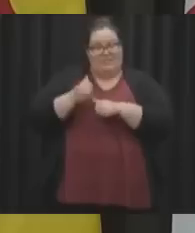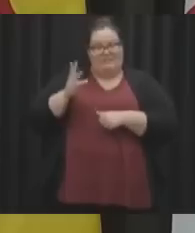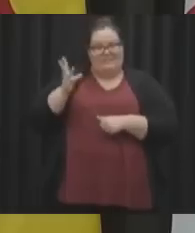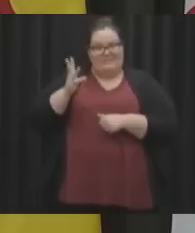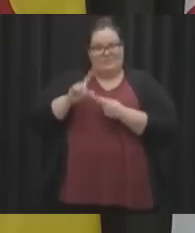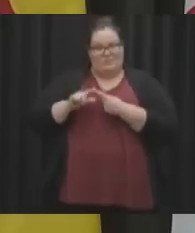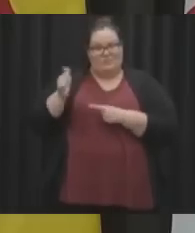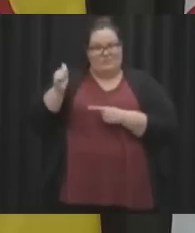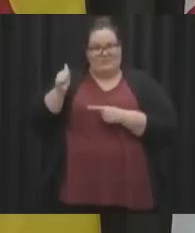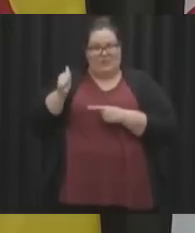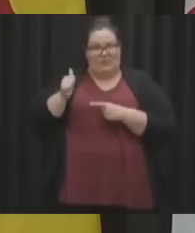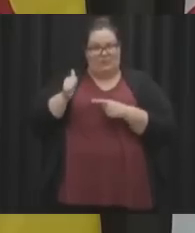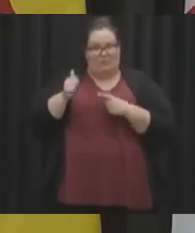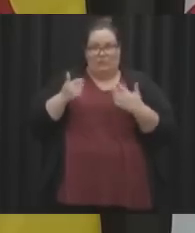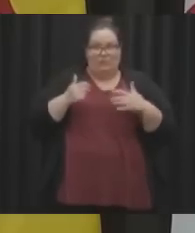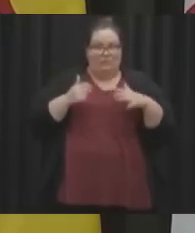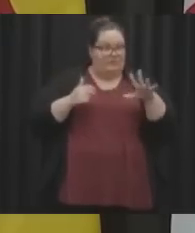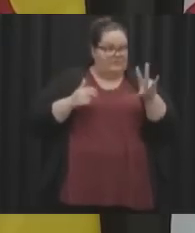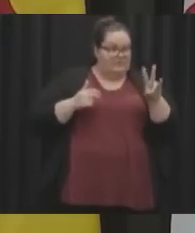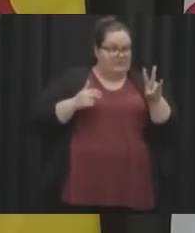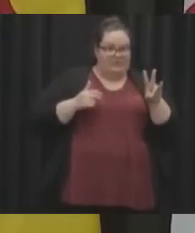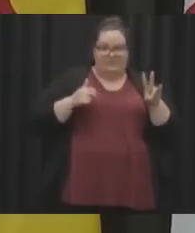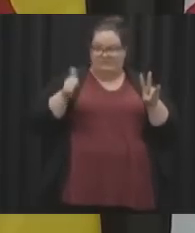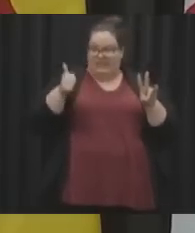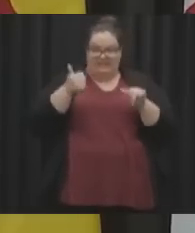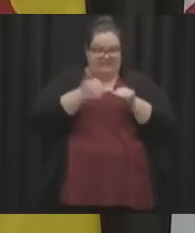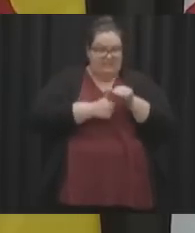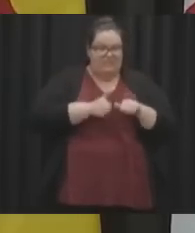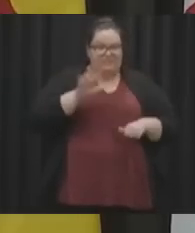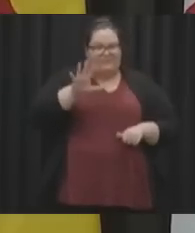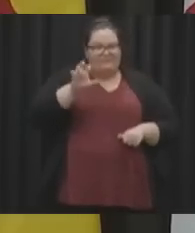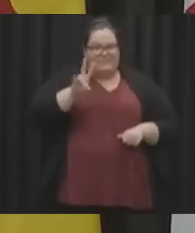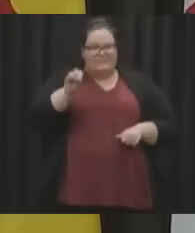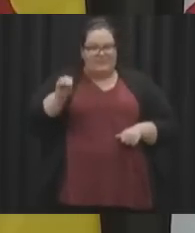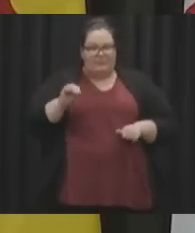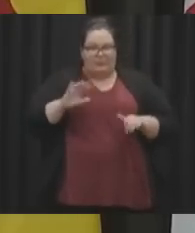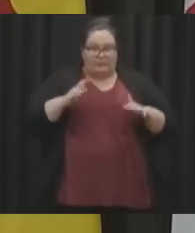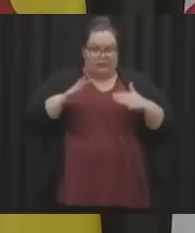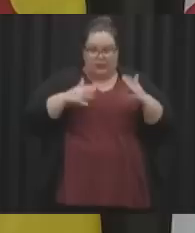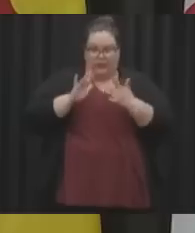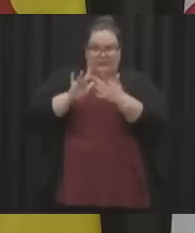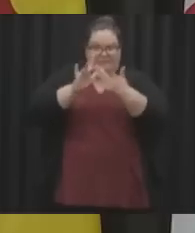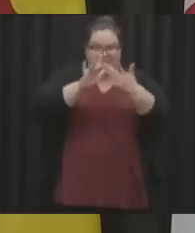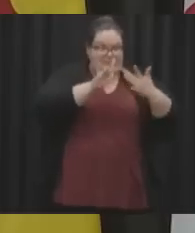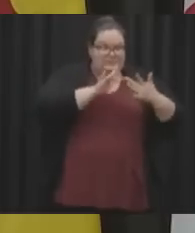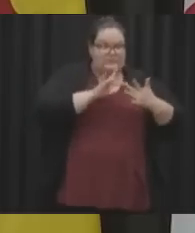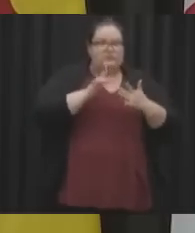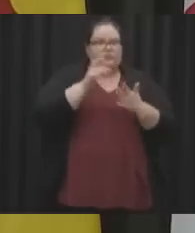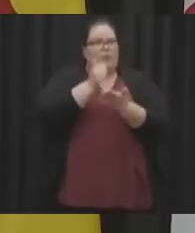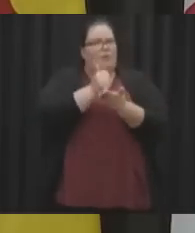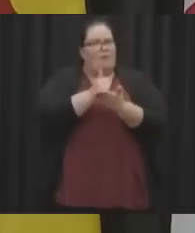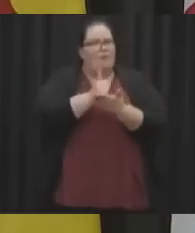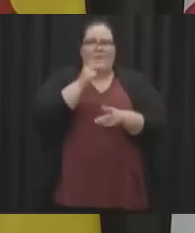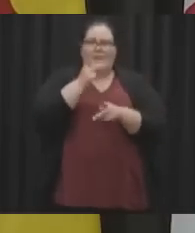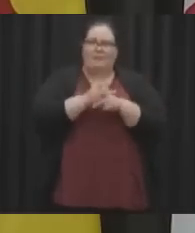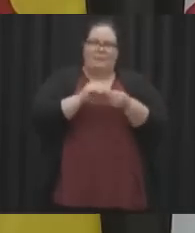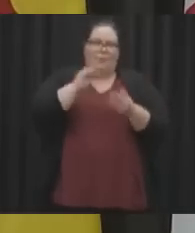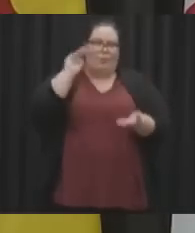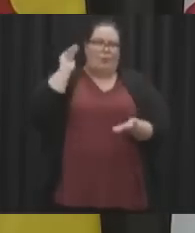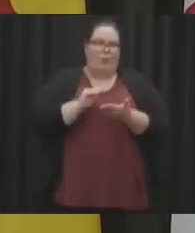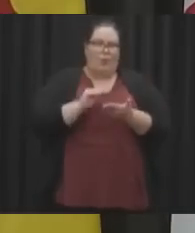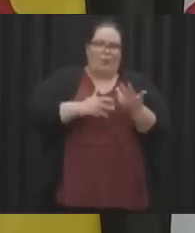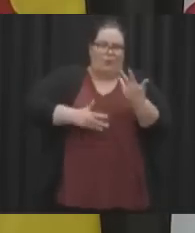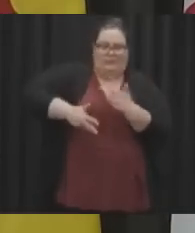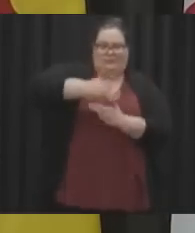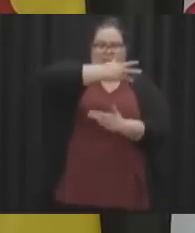isolez-vous immédiatement et prenez les mesures nécessaires pour passer un test. You can do this by filling out the online form available at the